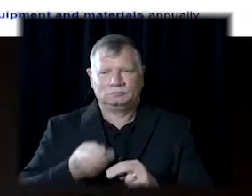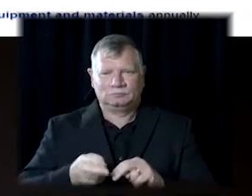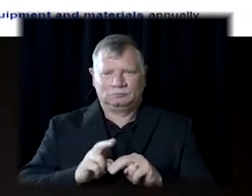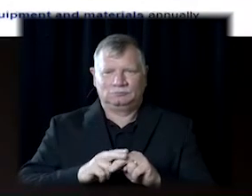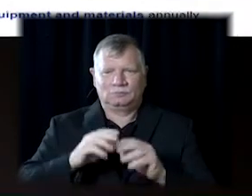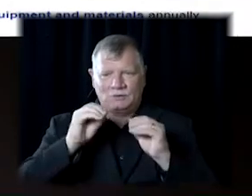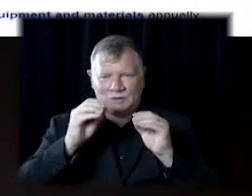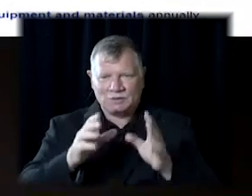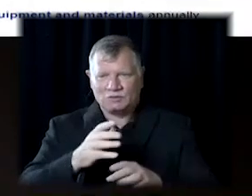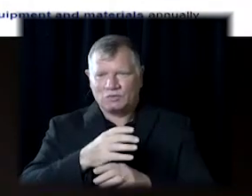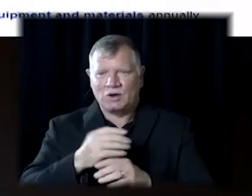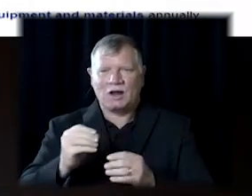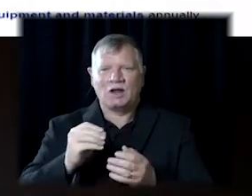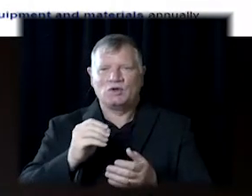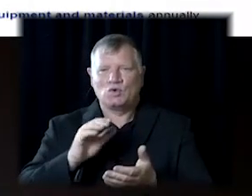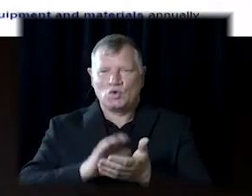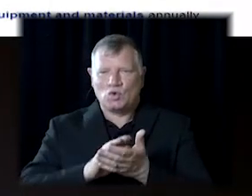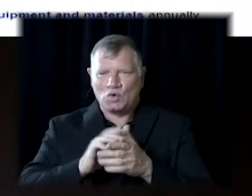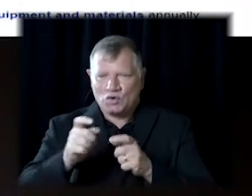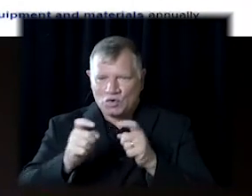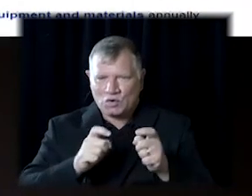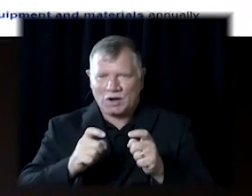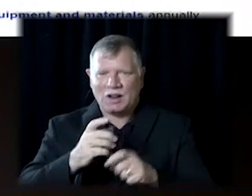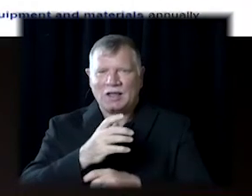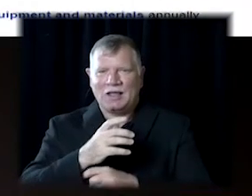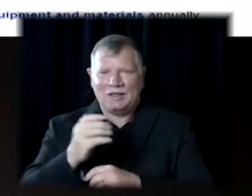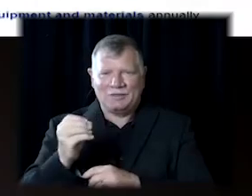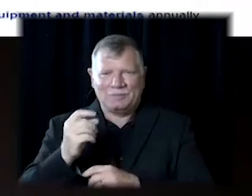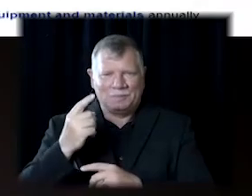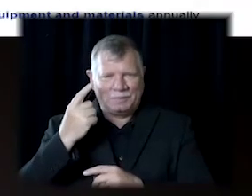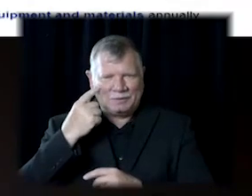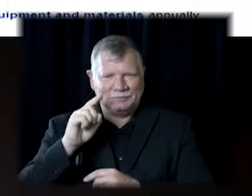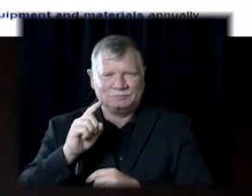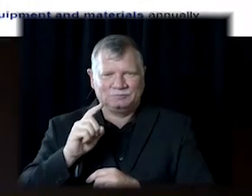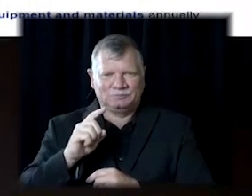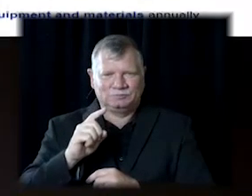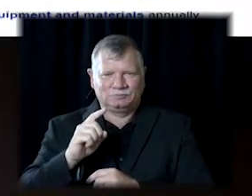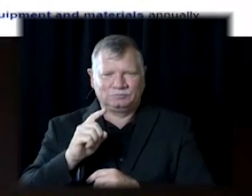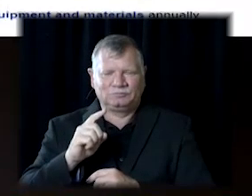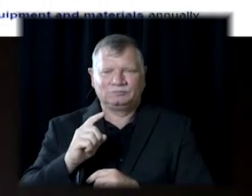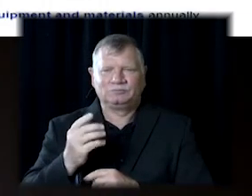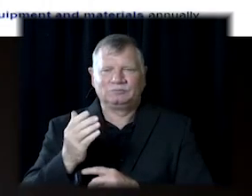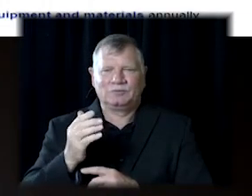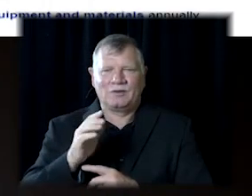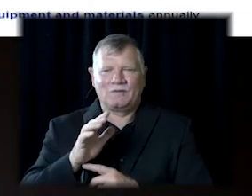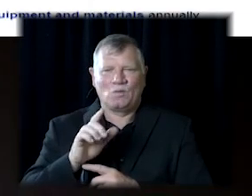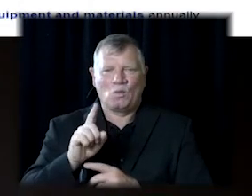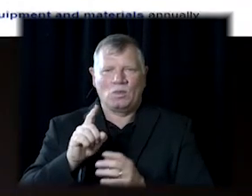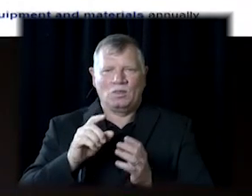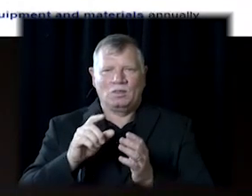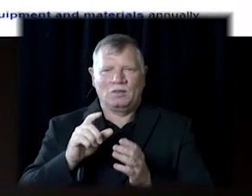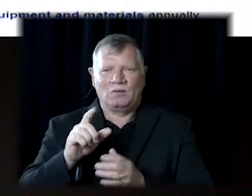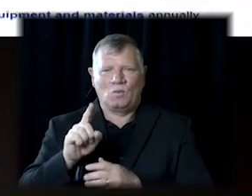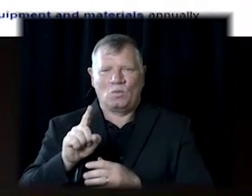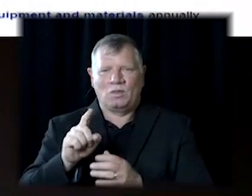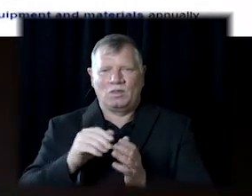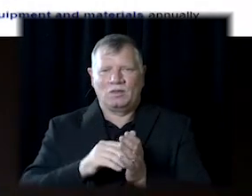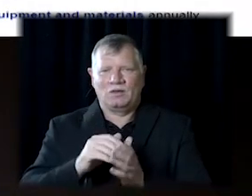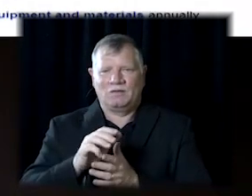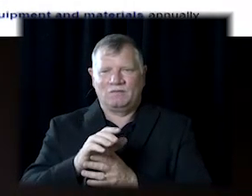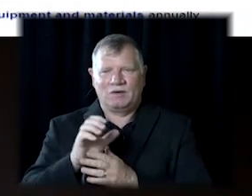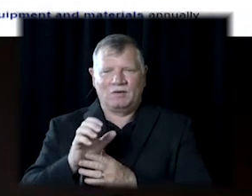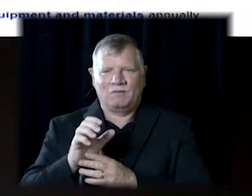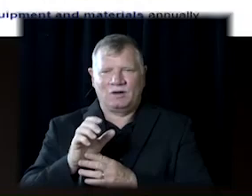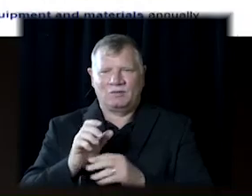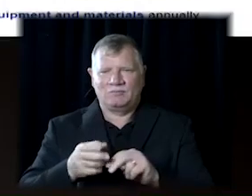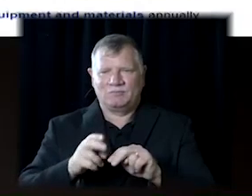and school directors in fiscal year 20, following on the $1,500 salary increase for teachers implemented